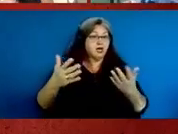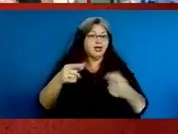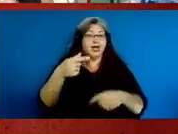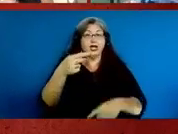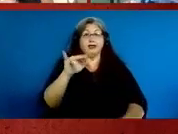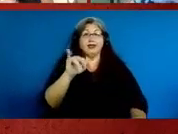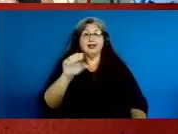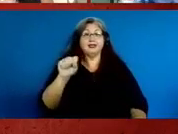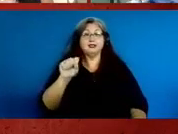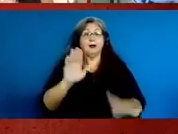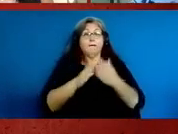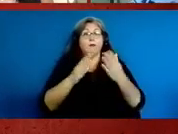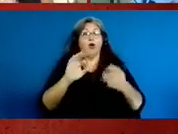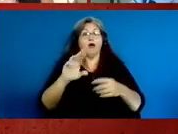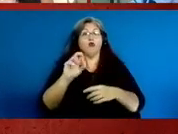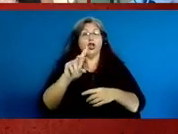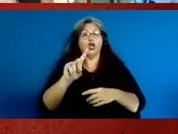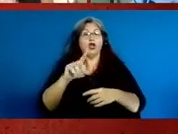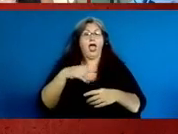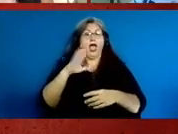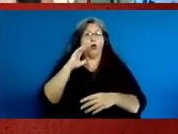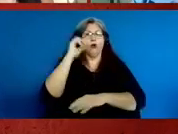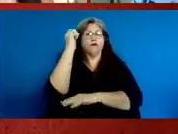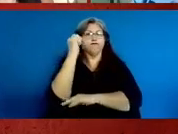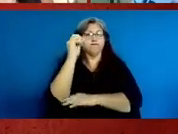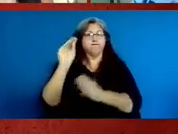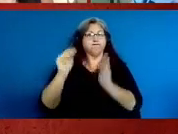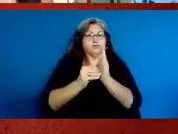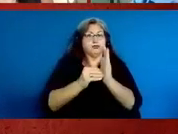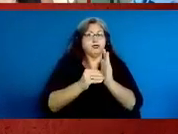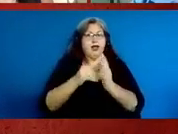of Records is going to put me in there, I think.